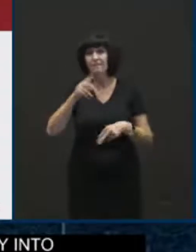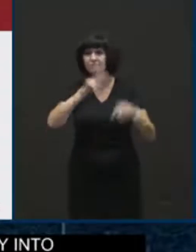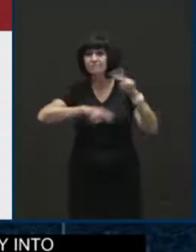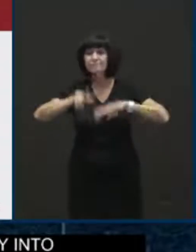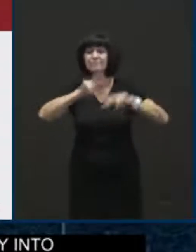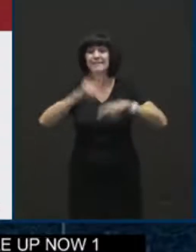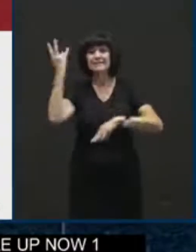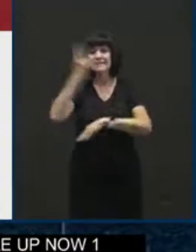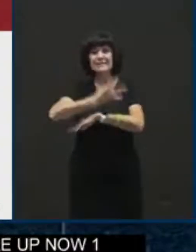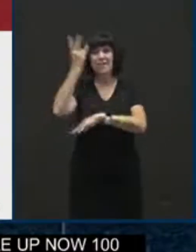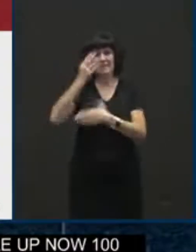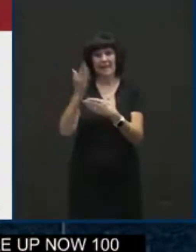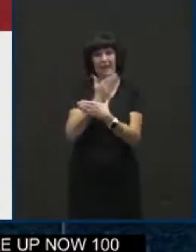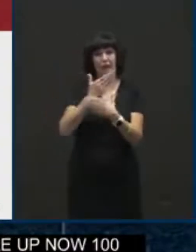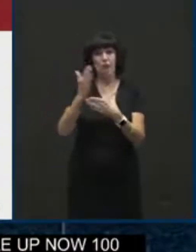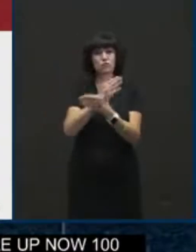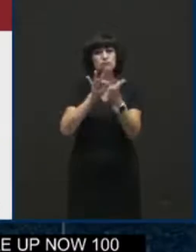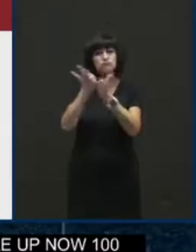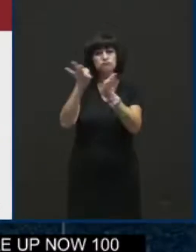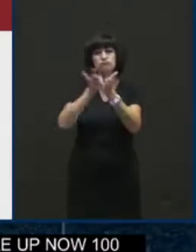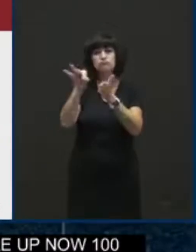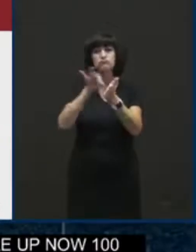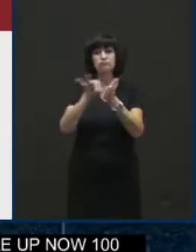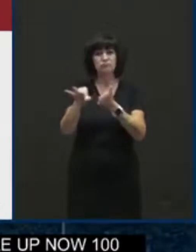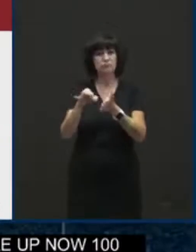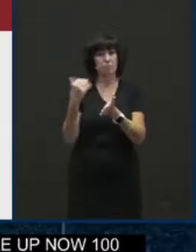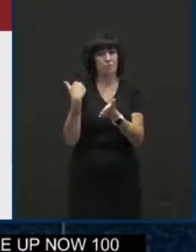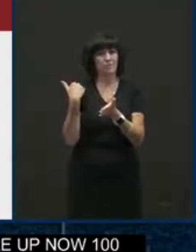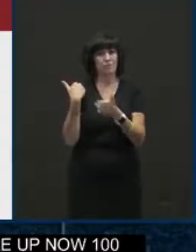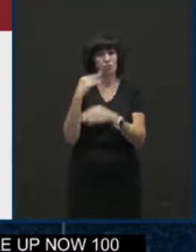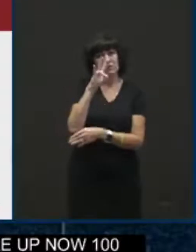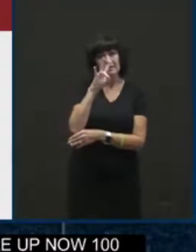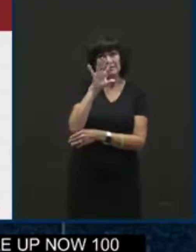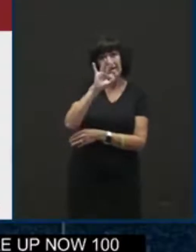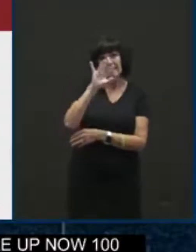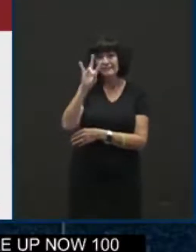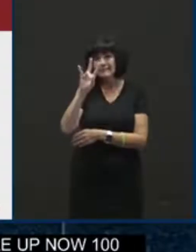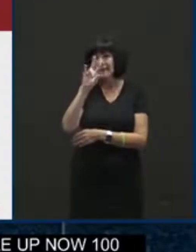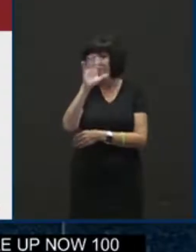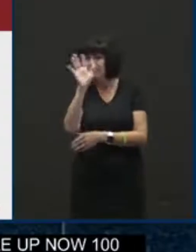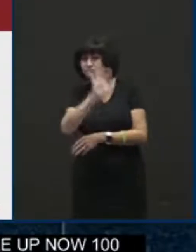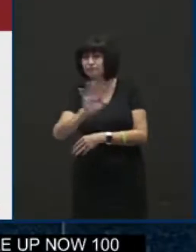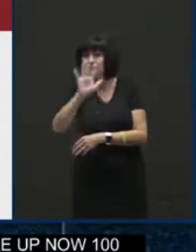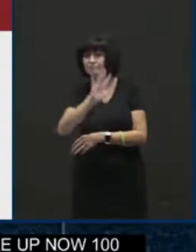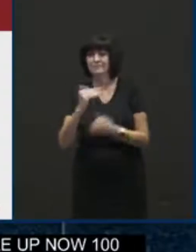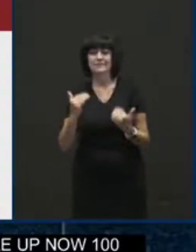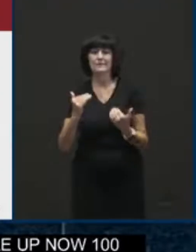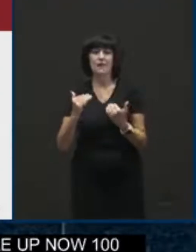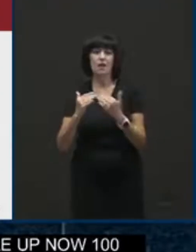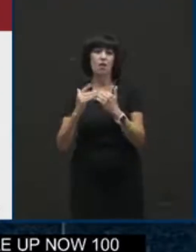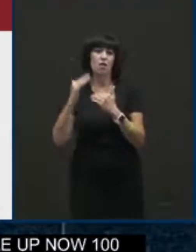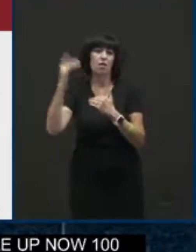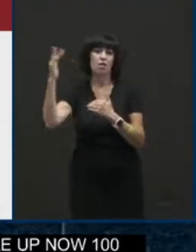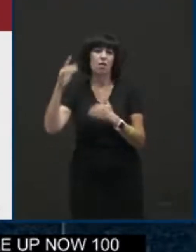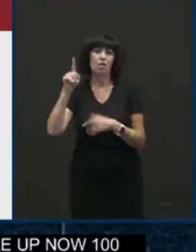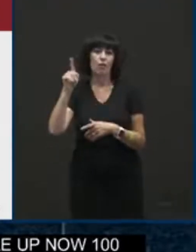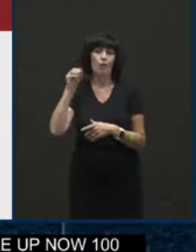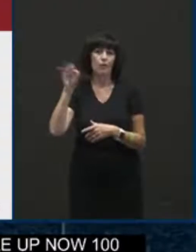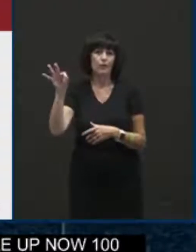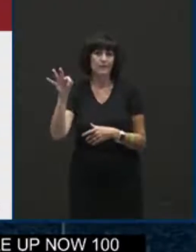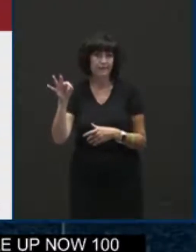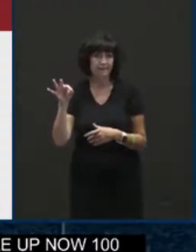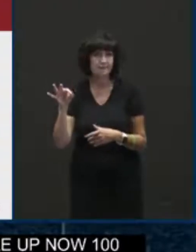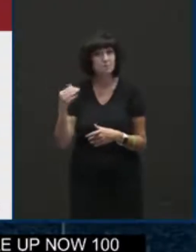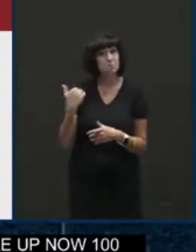cases per day. Again, about 10% increase over where we were. We were bouncing around in the high 80s, low